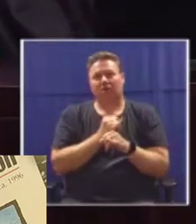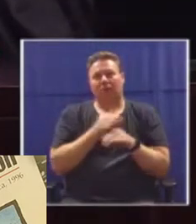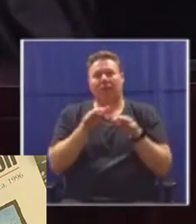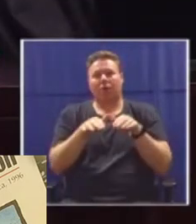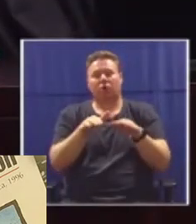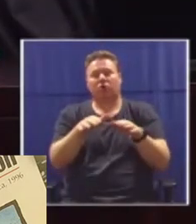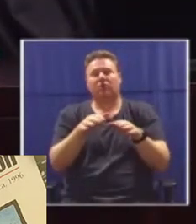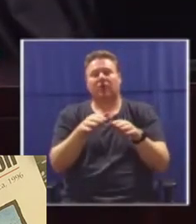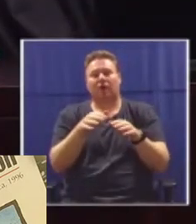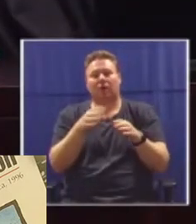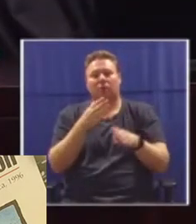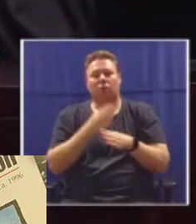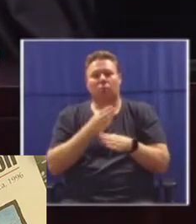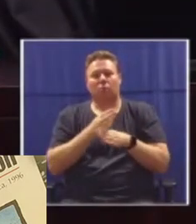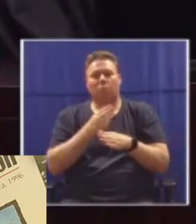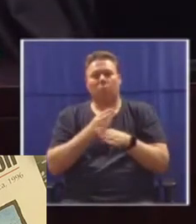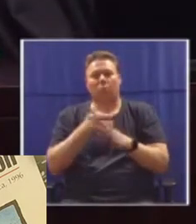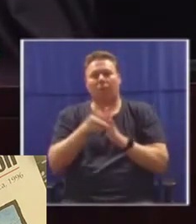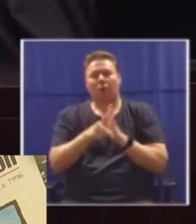policy.